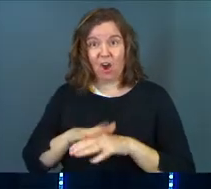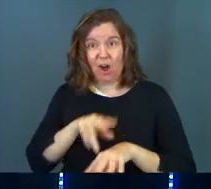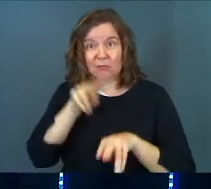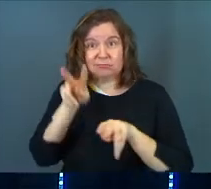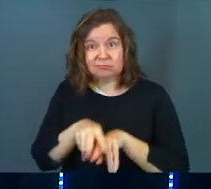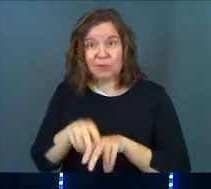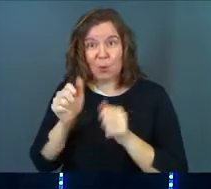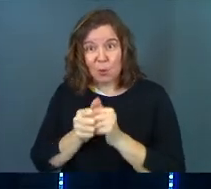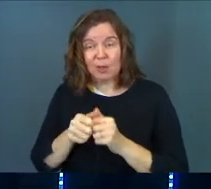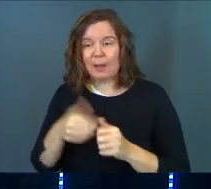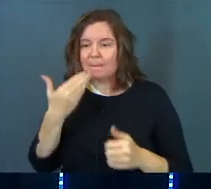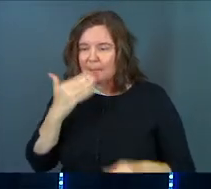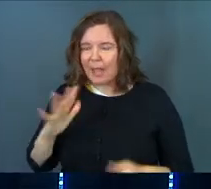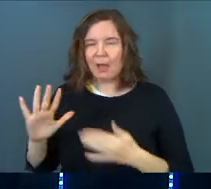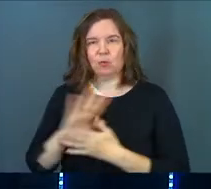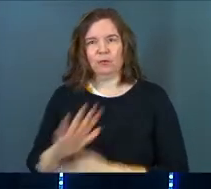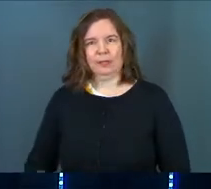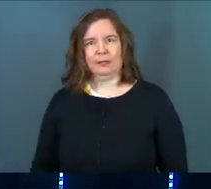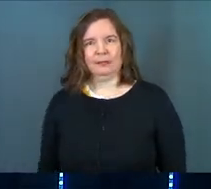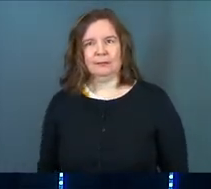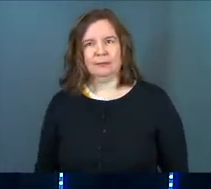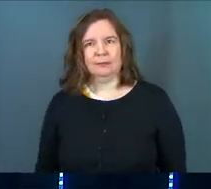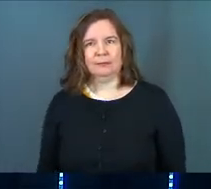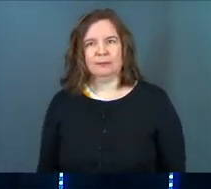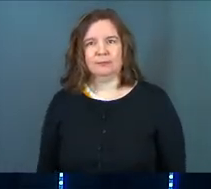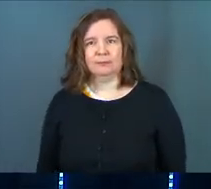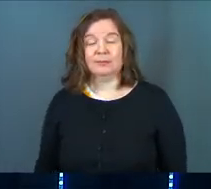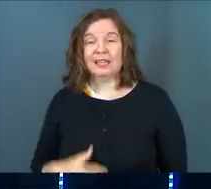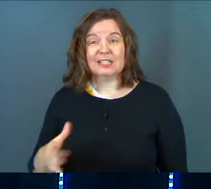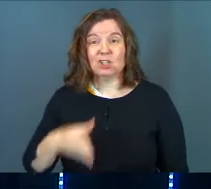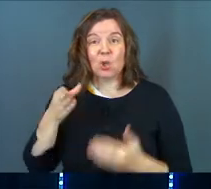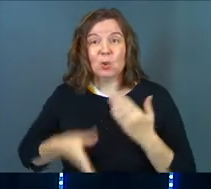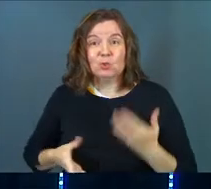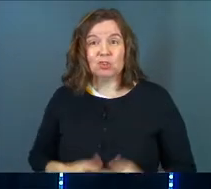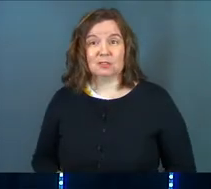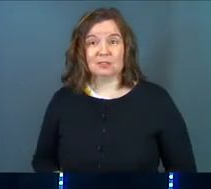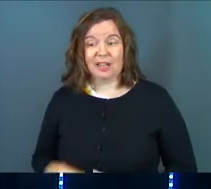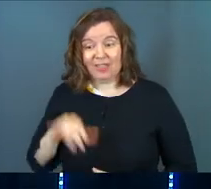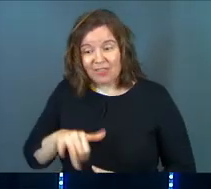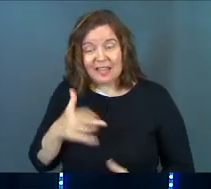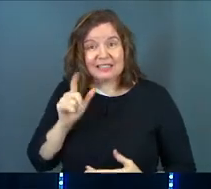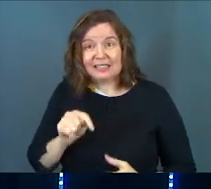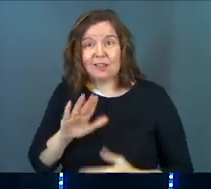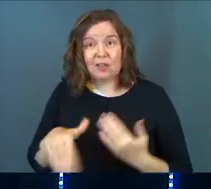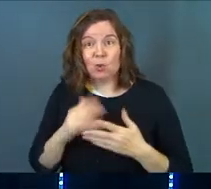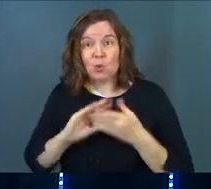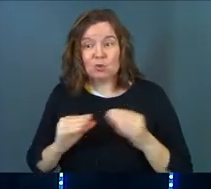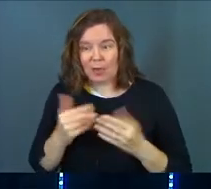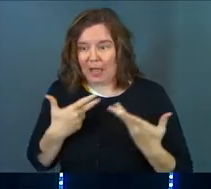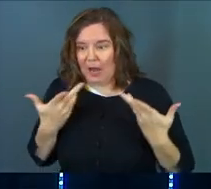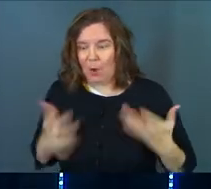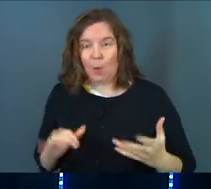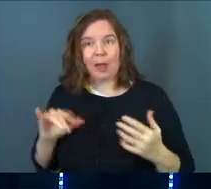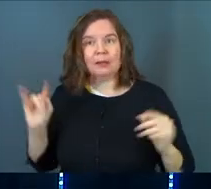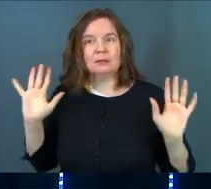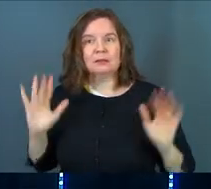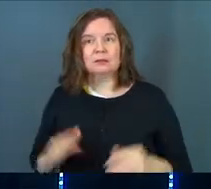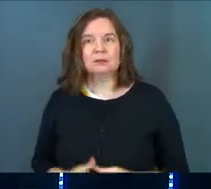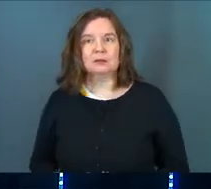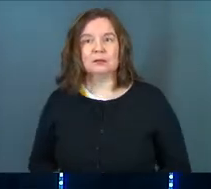darn raft. Bad movie. It's a conclusion. That's it. That's the whole story. I don't want